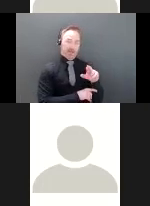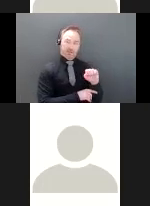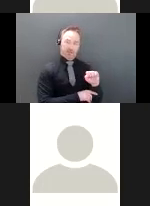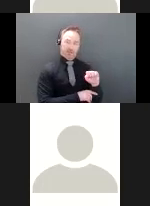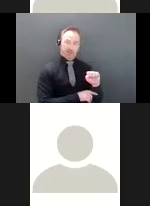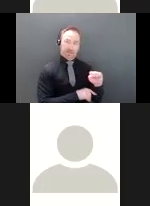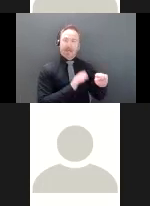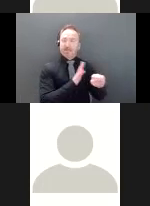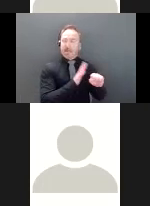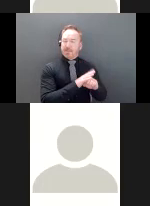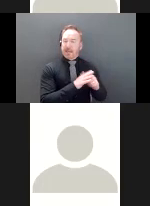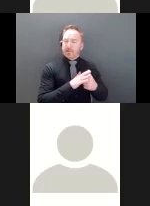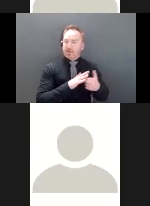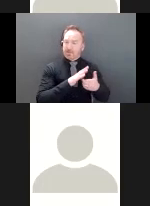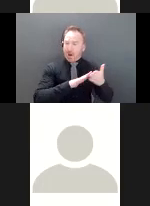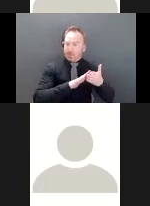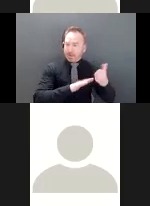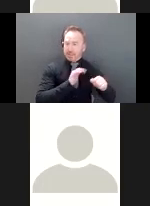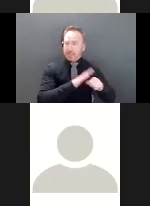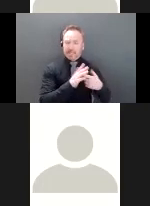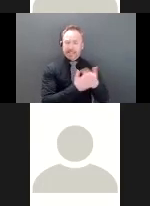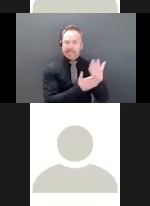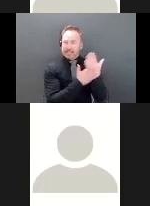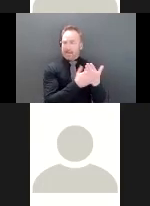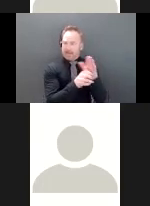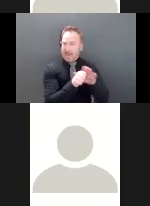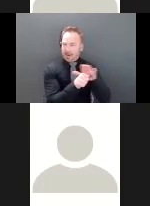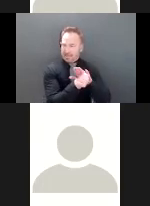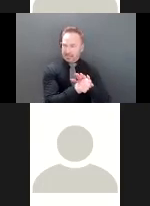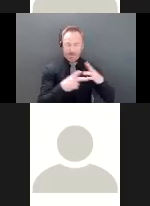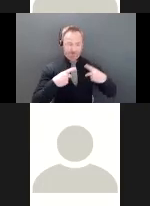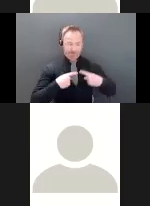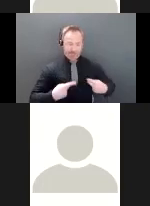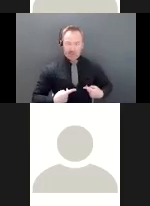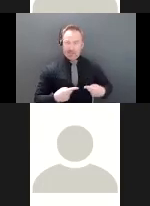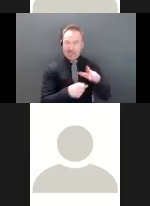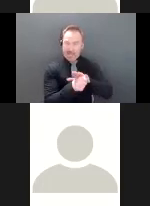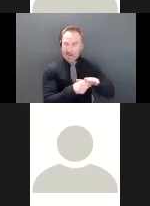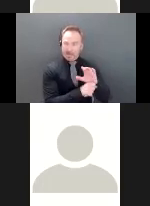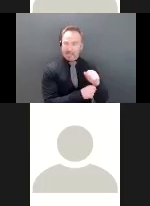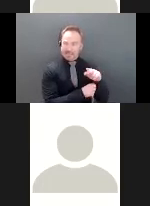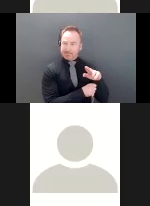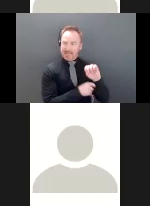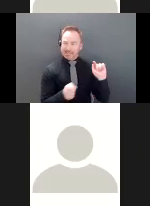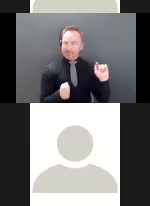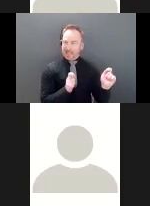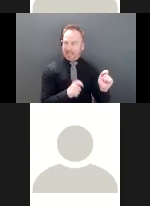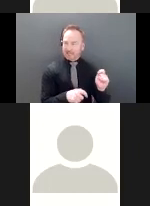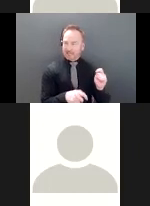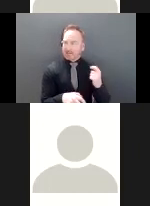homes, for example, where it's more difficult to actually change physical spaces. Okay, so we'll move on from this